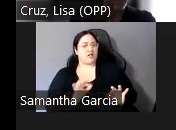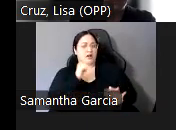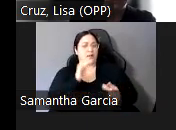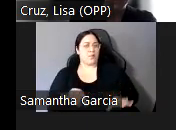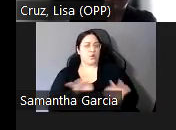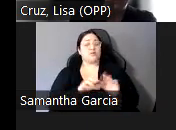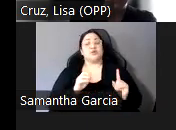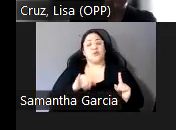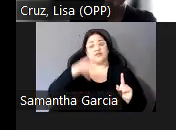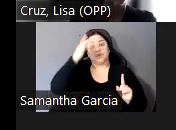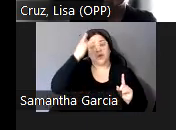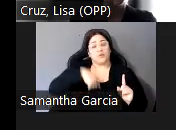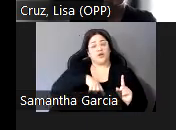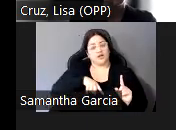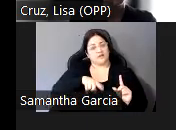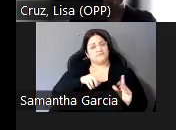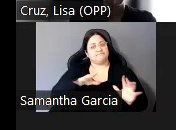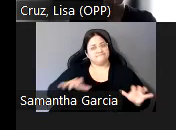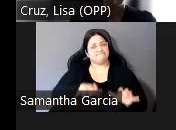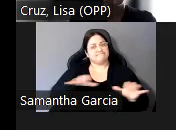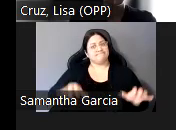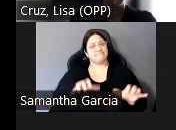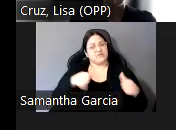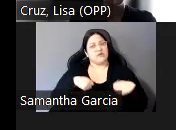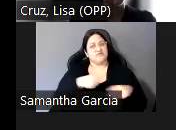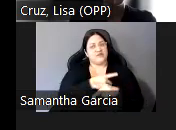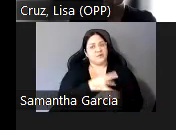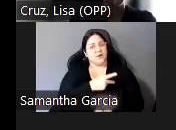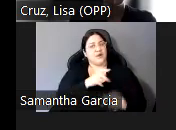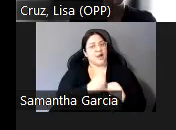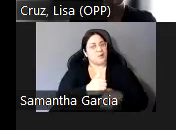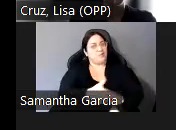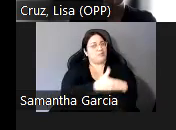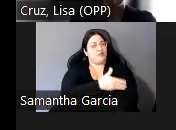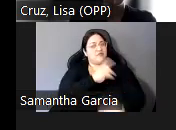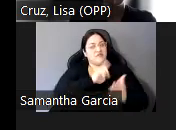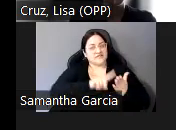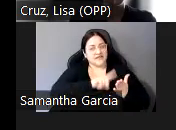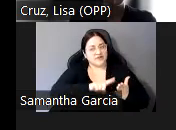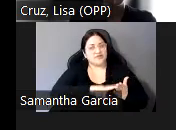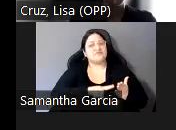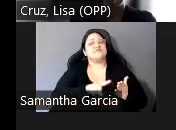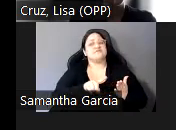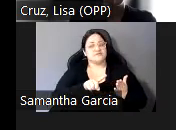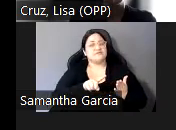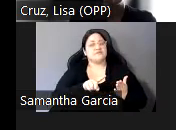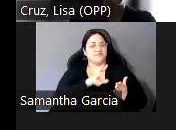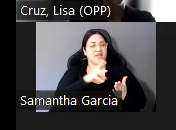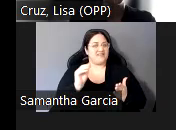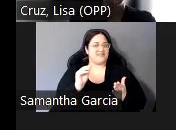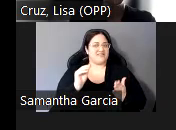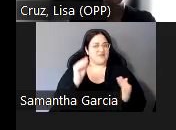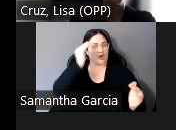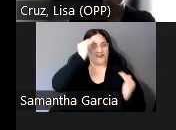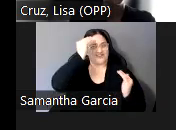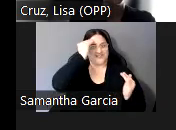police services and increasing the understanding of how to investigate them. But we're also doing the same thing with the public and encouraging the public on what to do when they